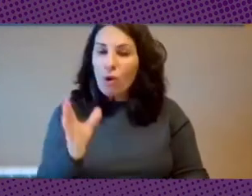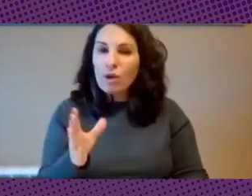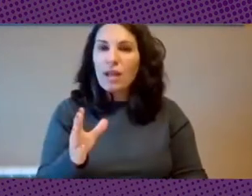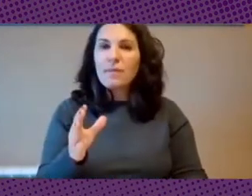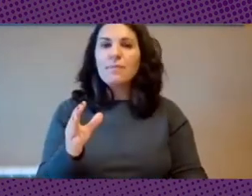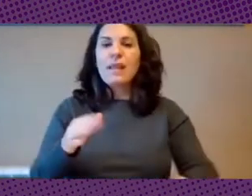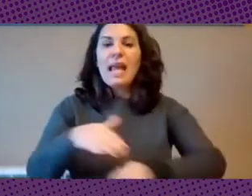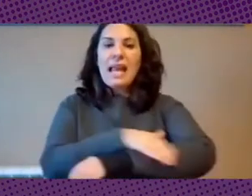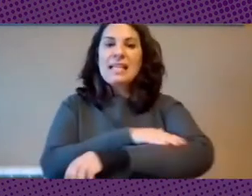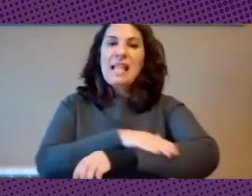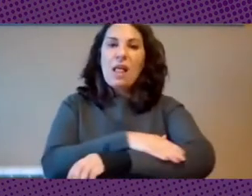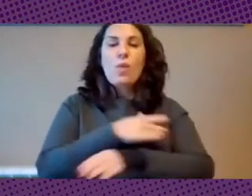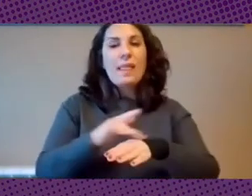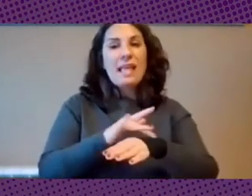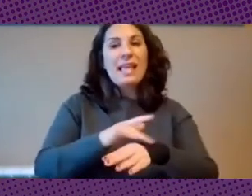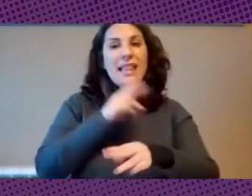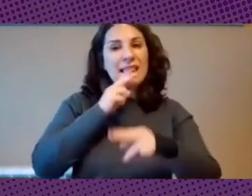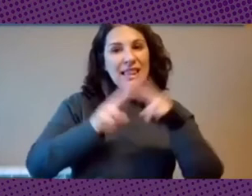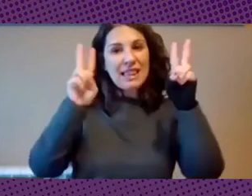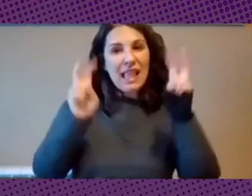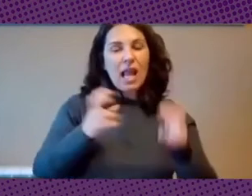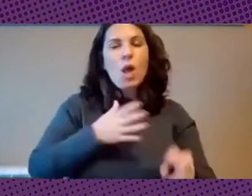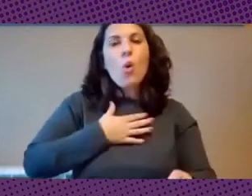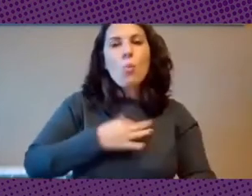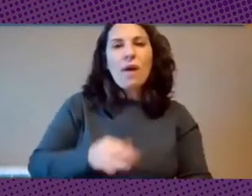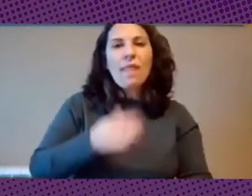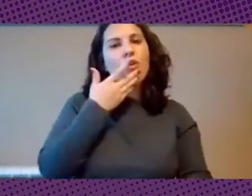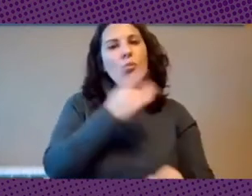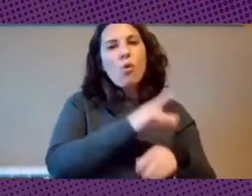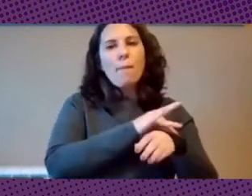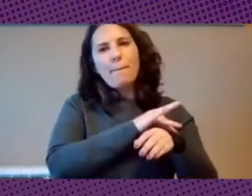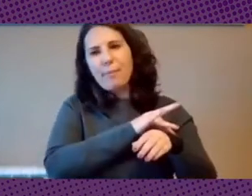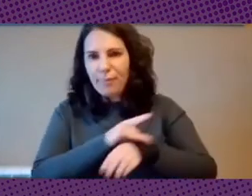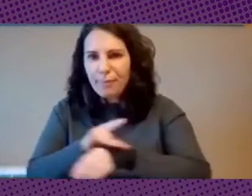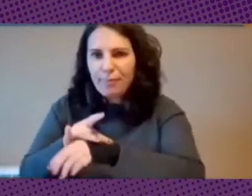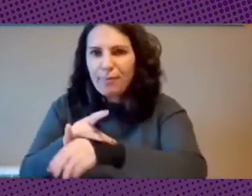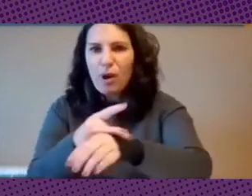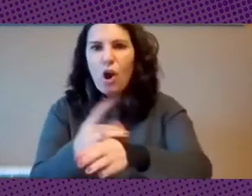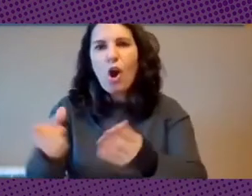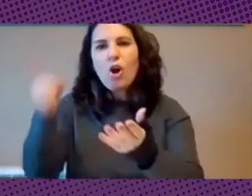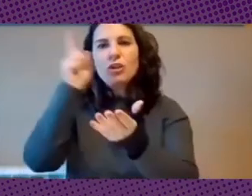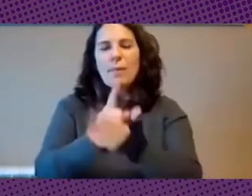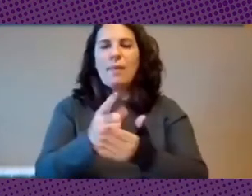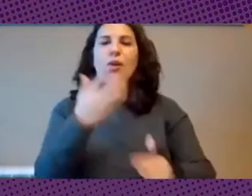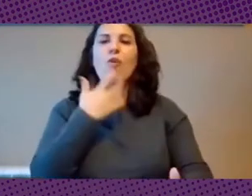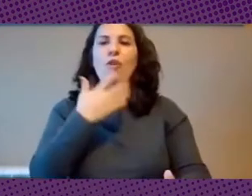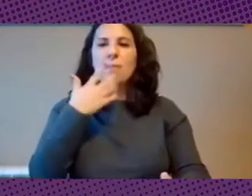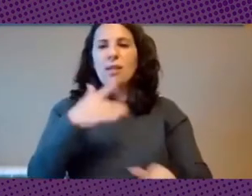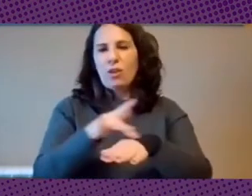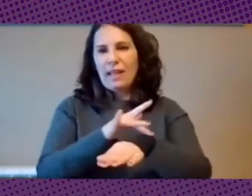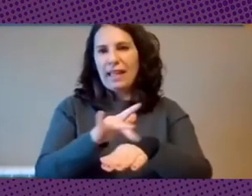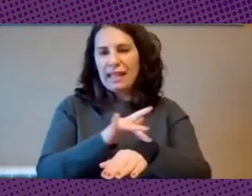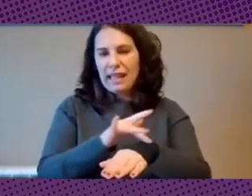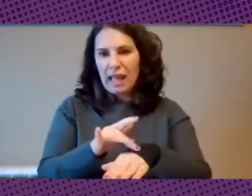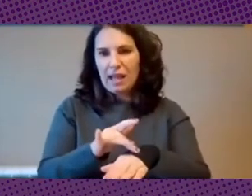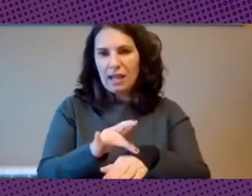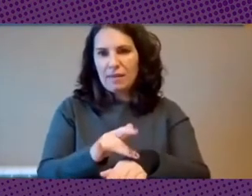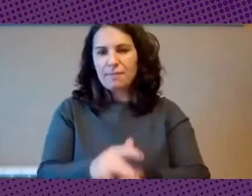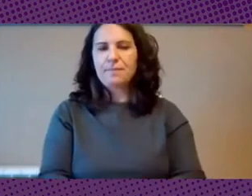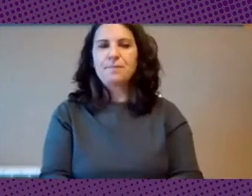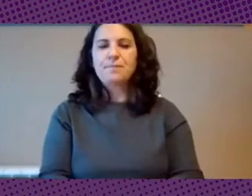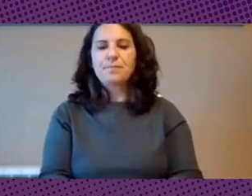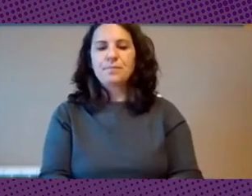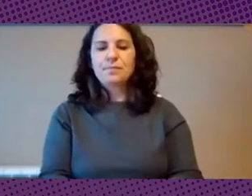citizens into, for example, the knowledge